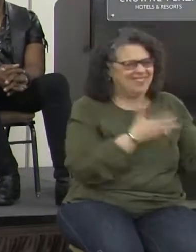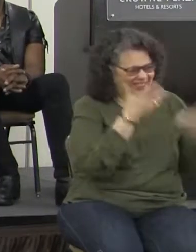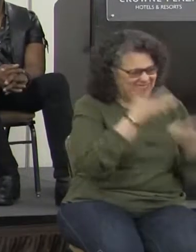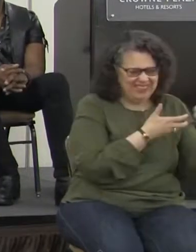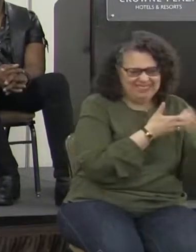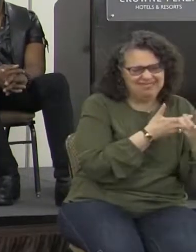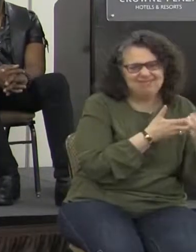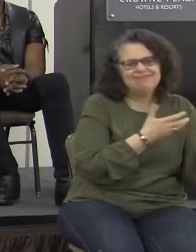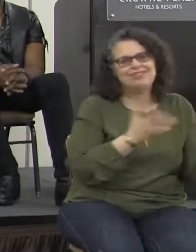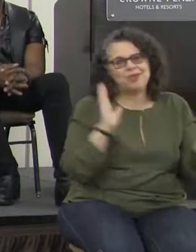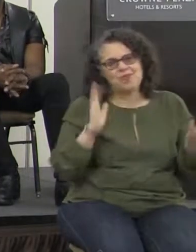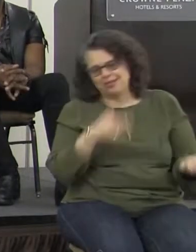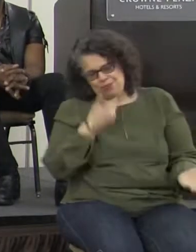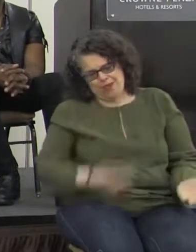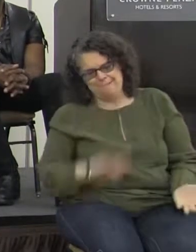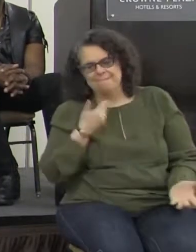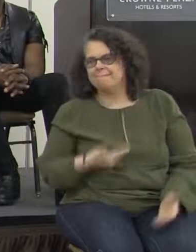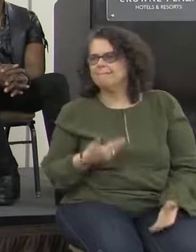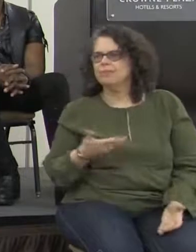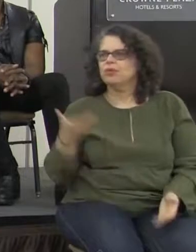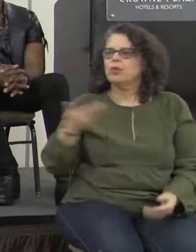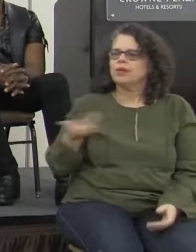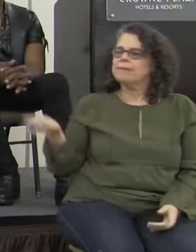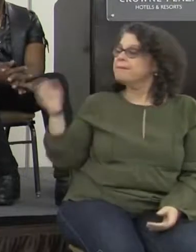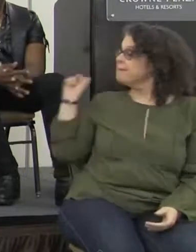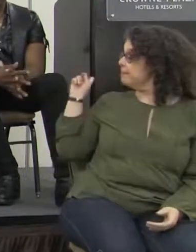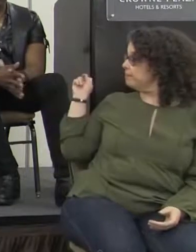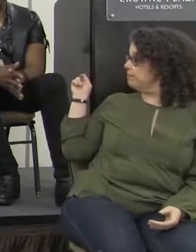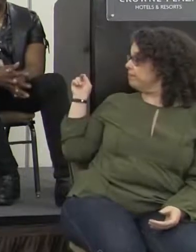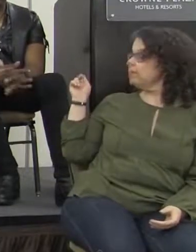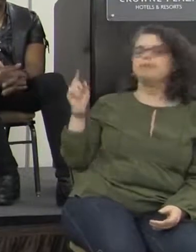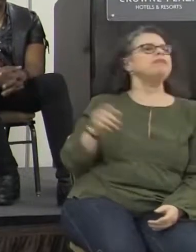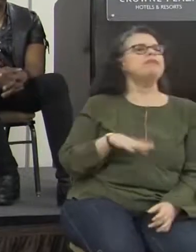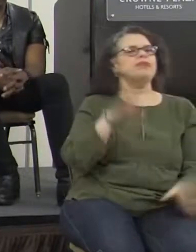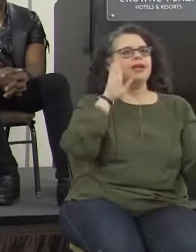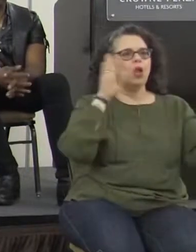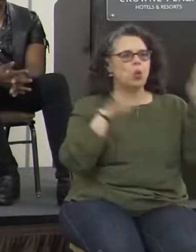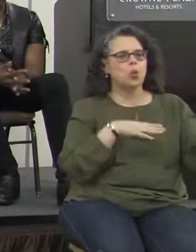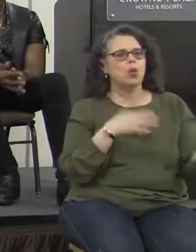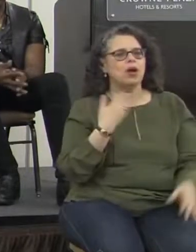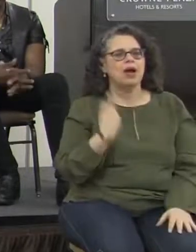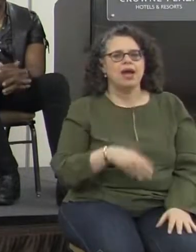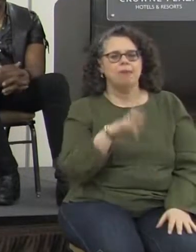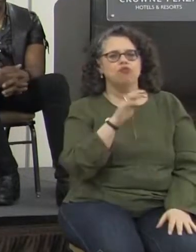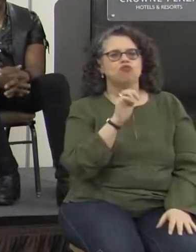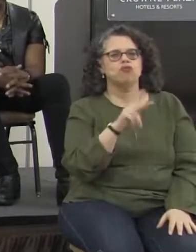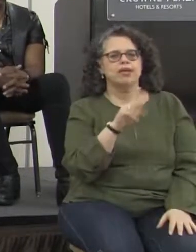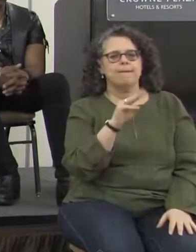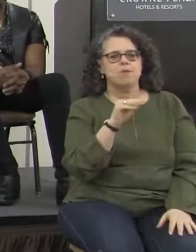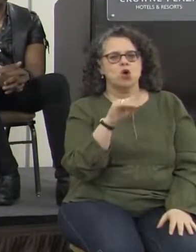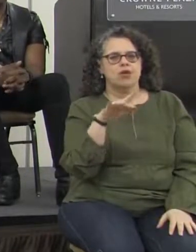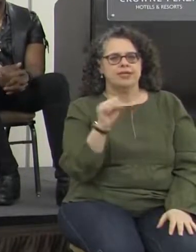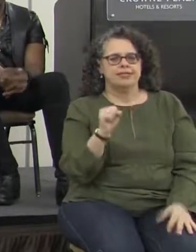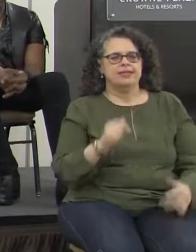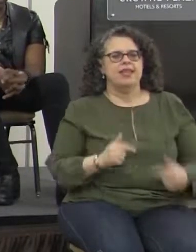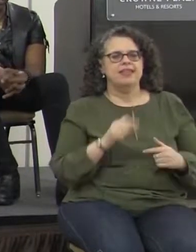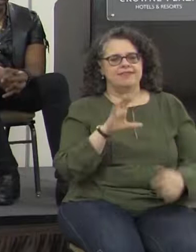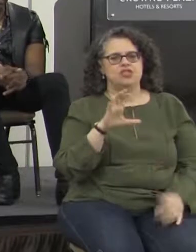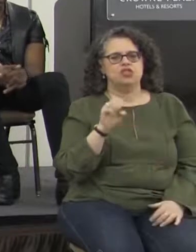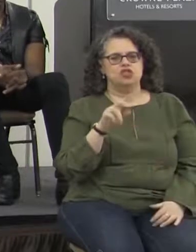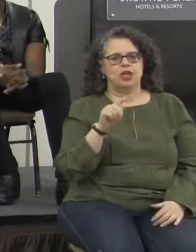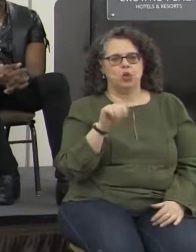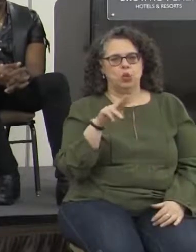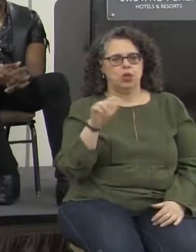yeah, that's me. Welcome. Thank you. Hello, everyone. My name is Rick Morris. I currently live in Chattanooga,